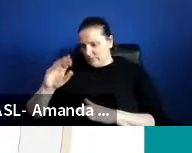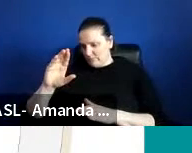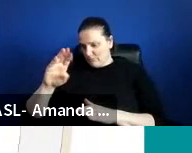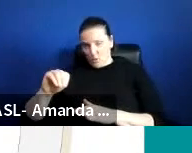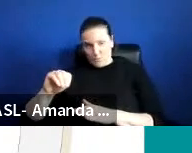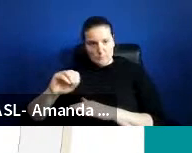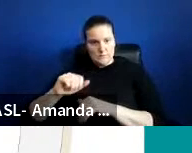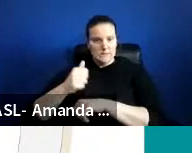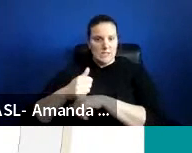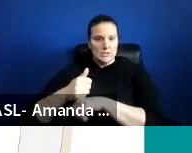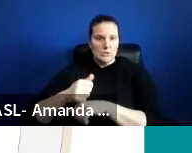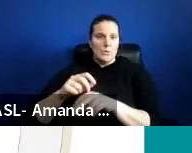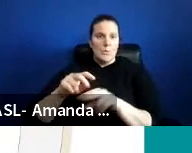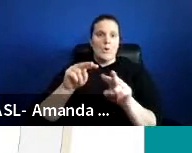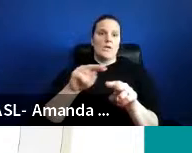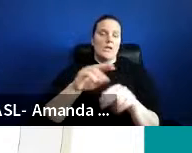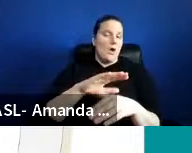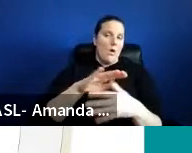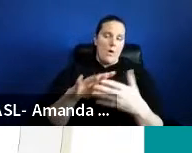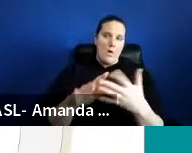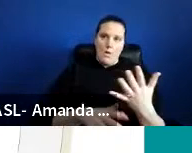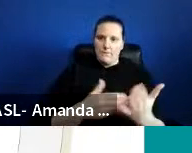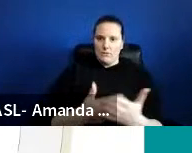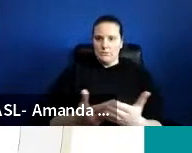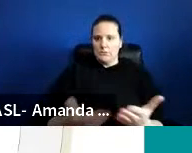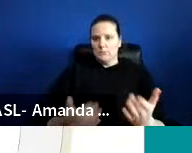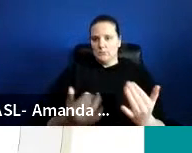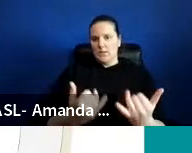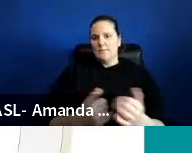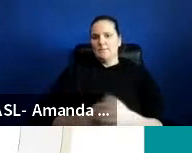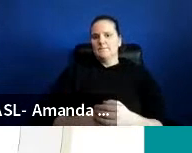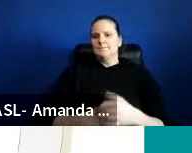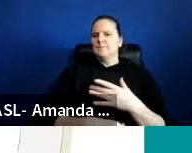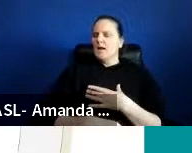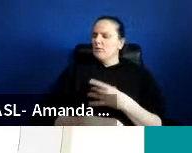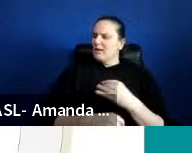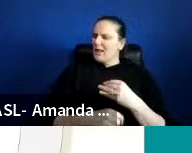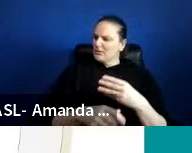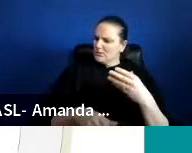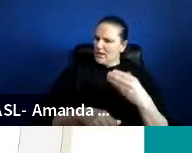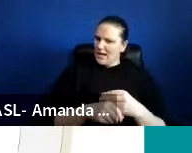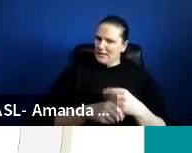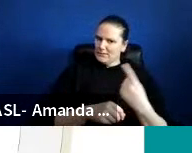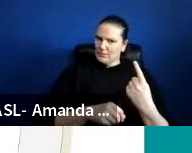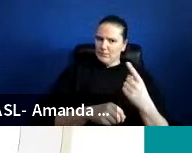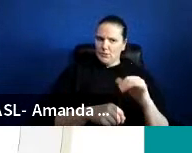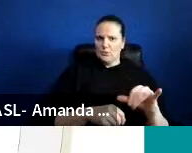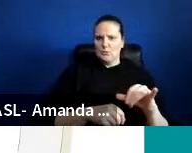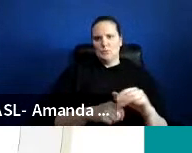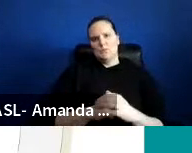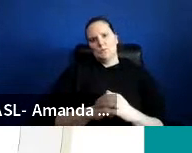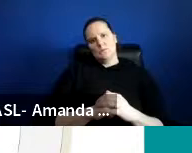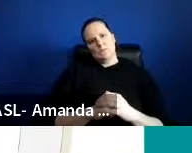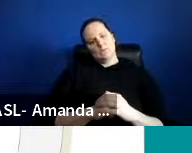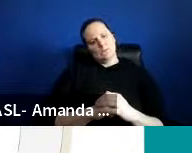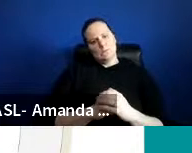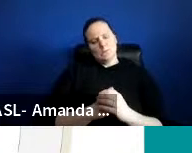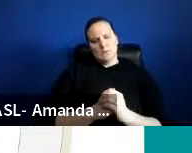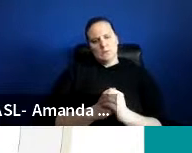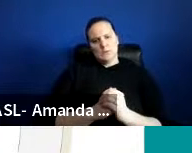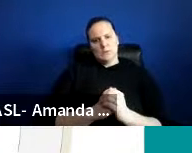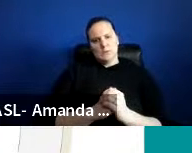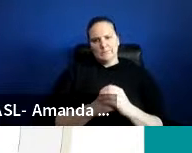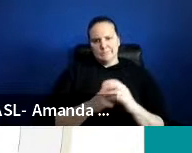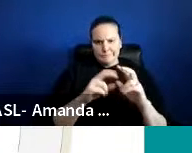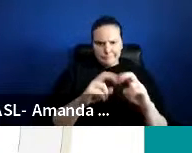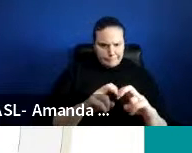all these things at this point. Actually, I'd like to add something too, because I can understand these diagrams as well as